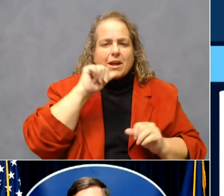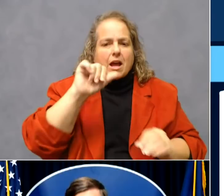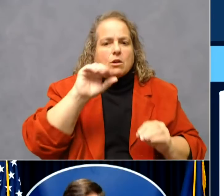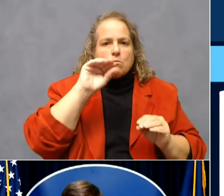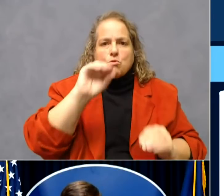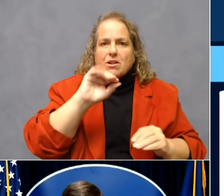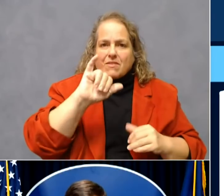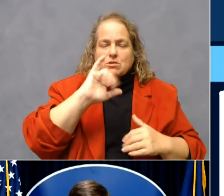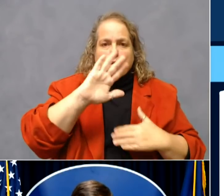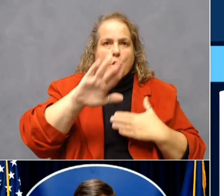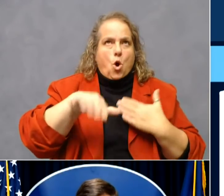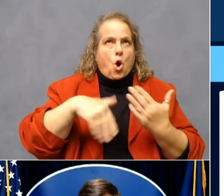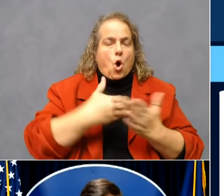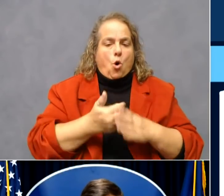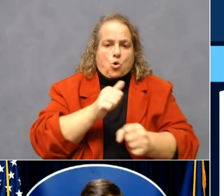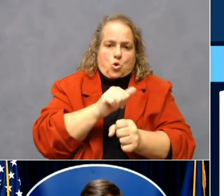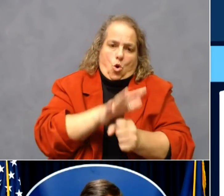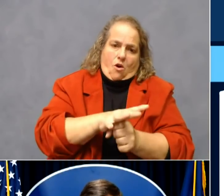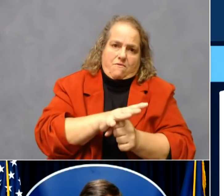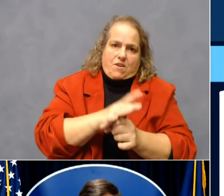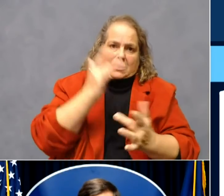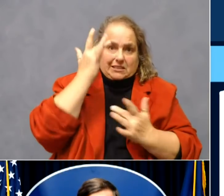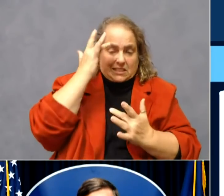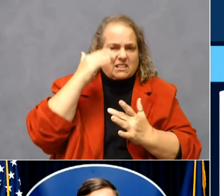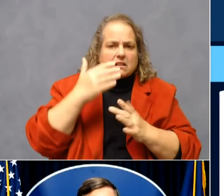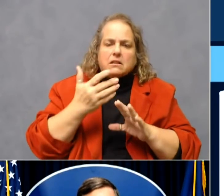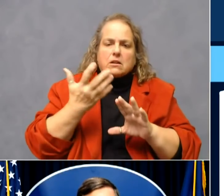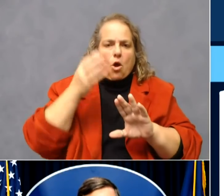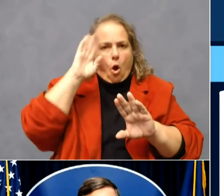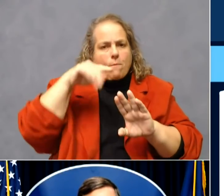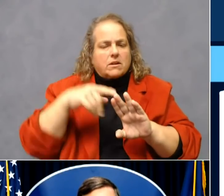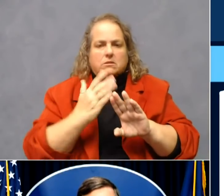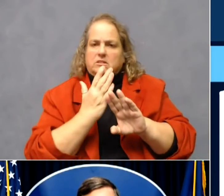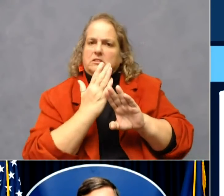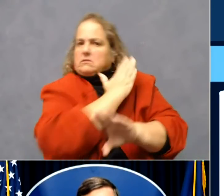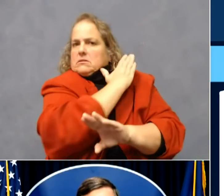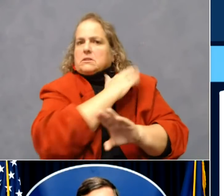news today, because we heard about Pfizer before, is Moderna